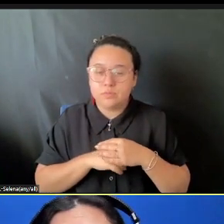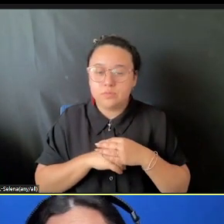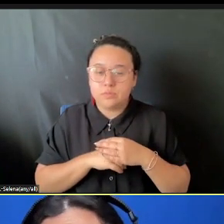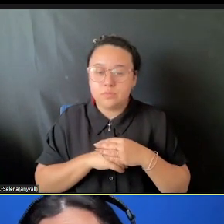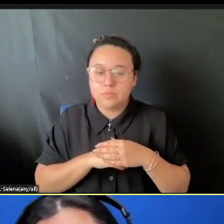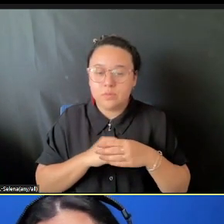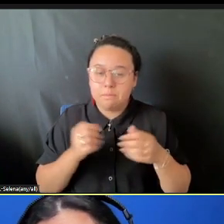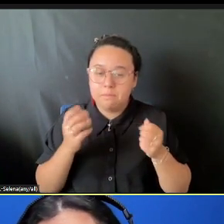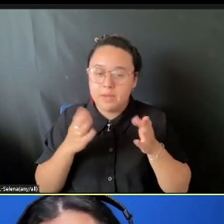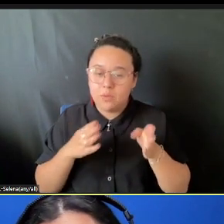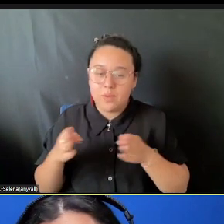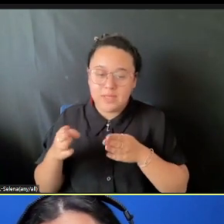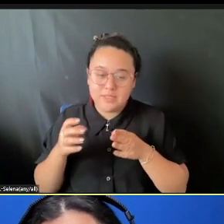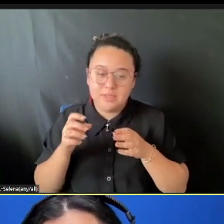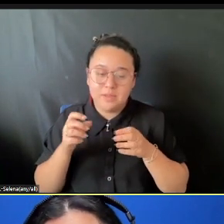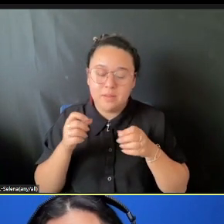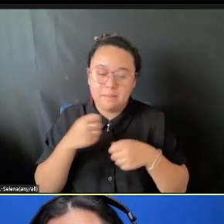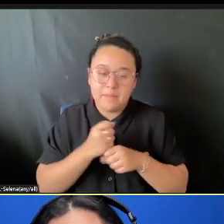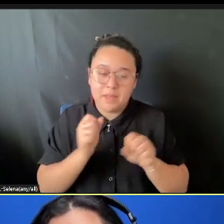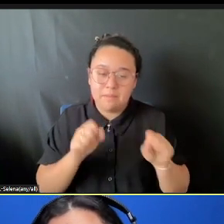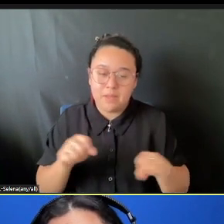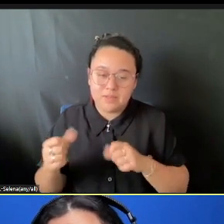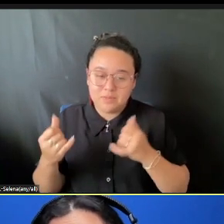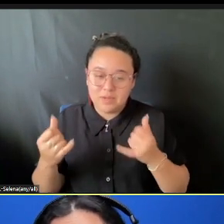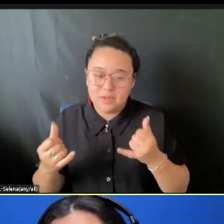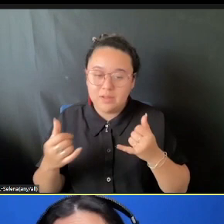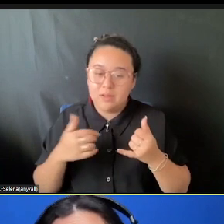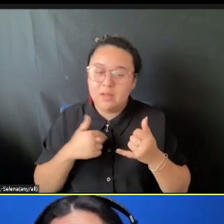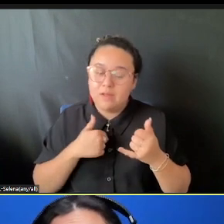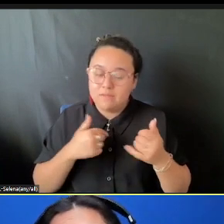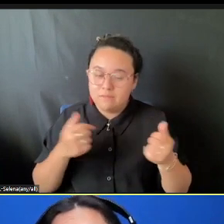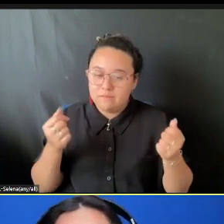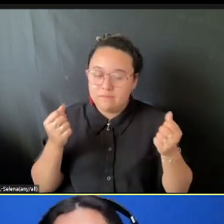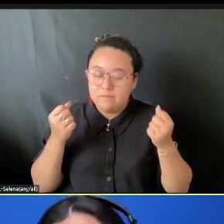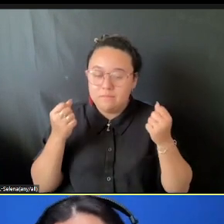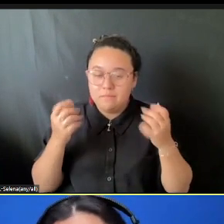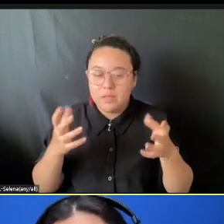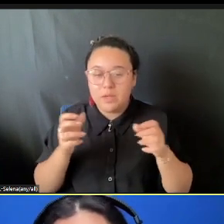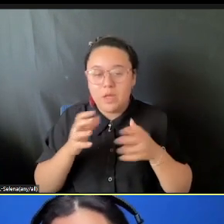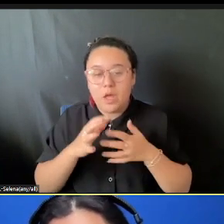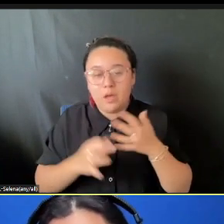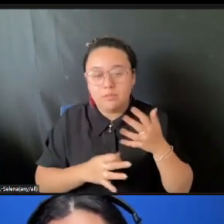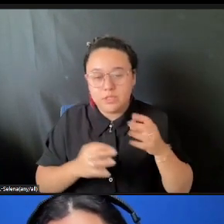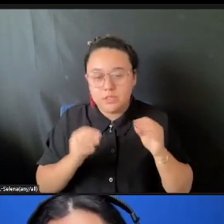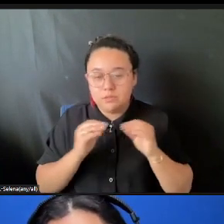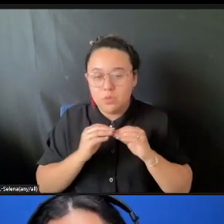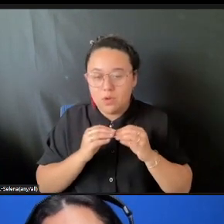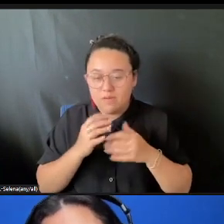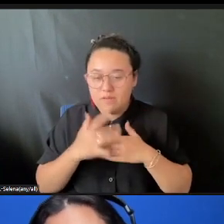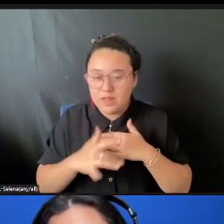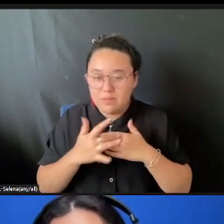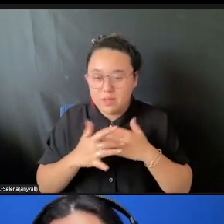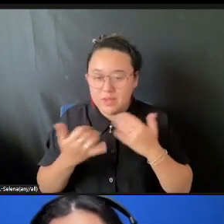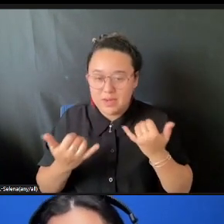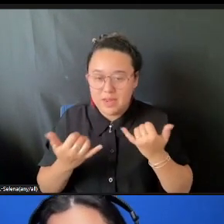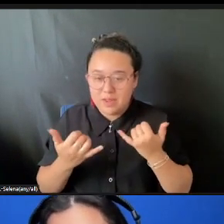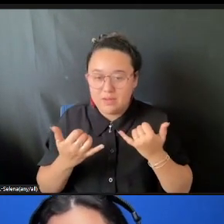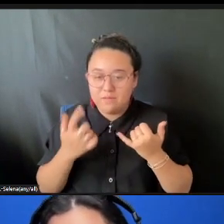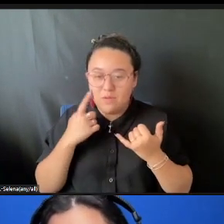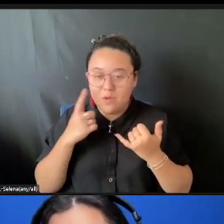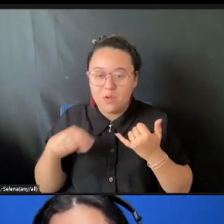So many ways to make that happen now, because there are just a lot more options available to